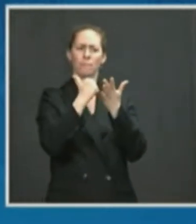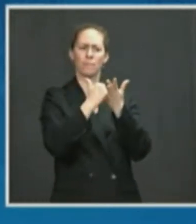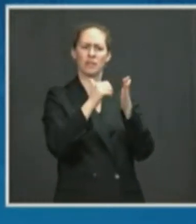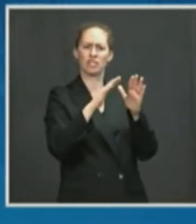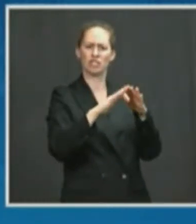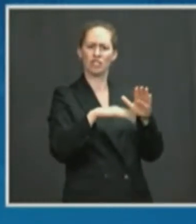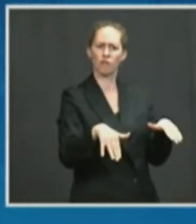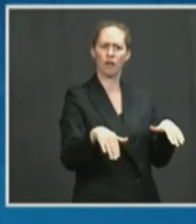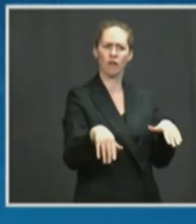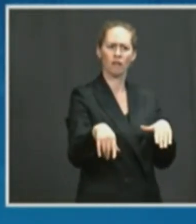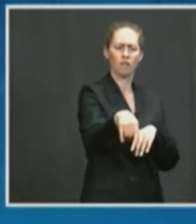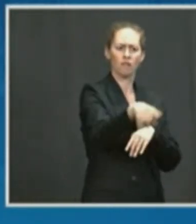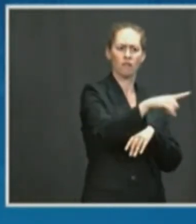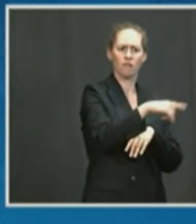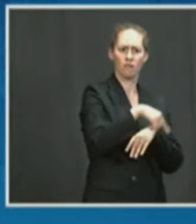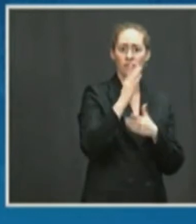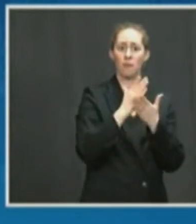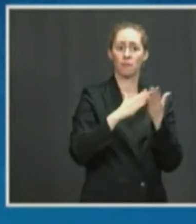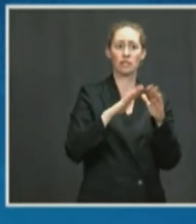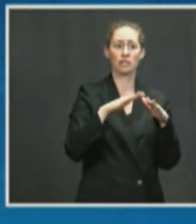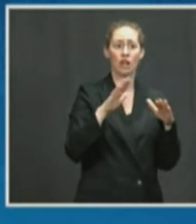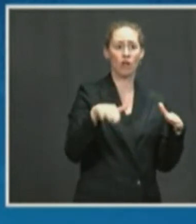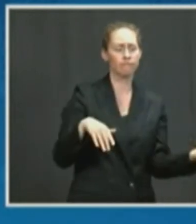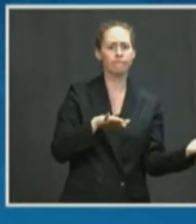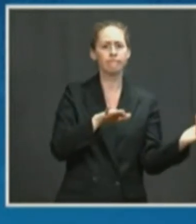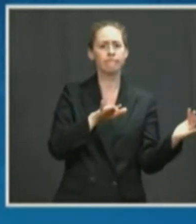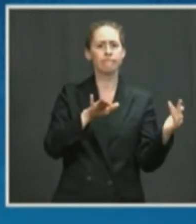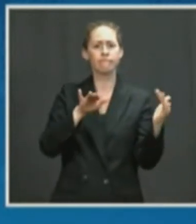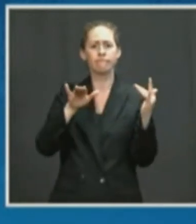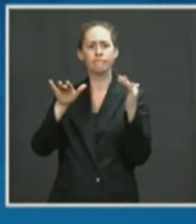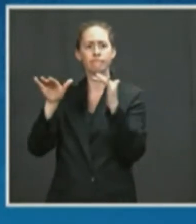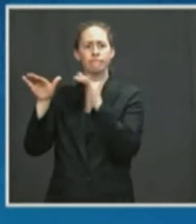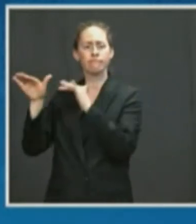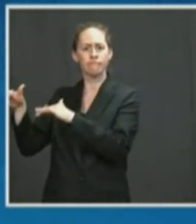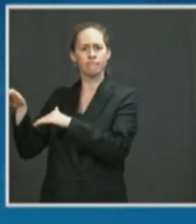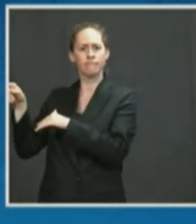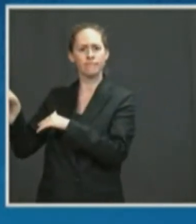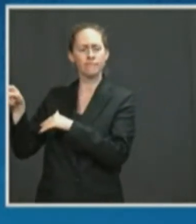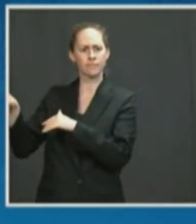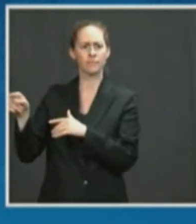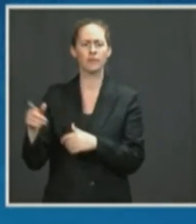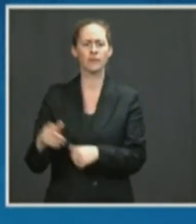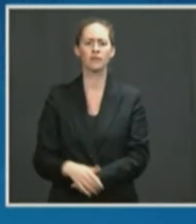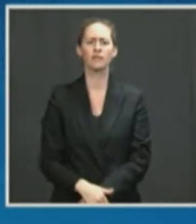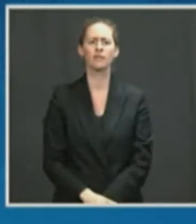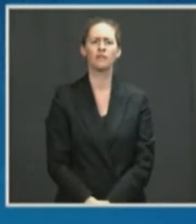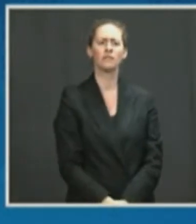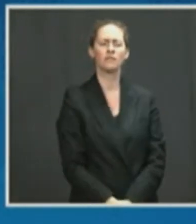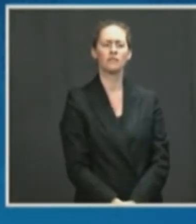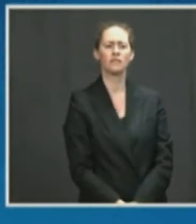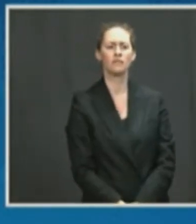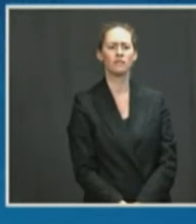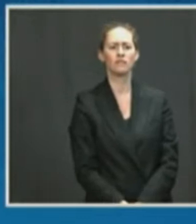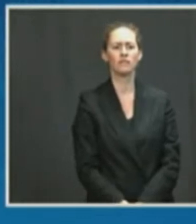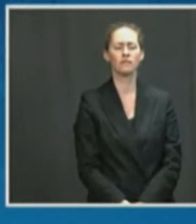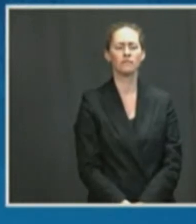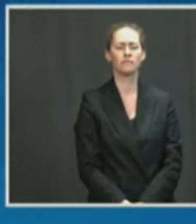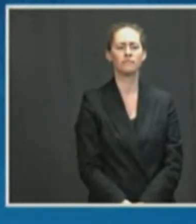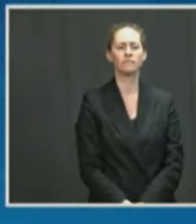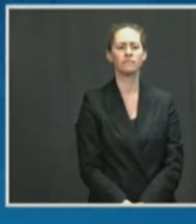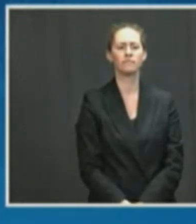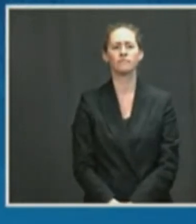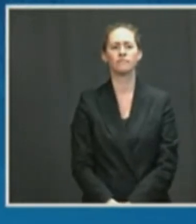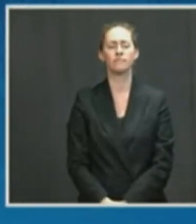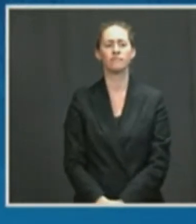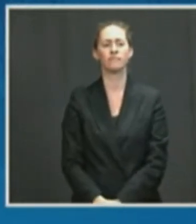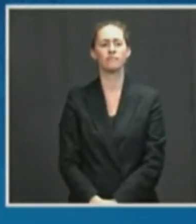States, not only to make money and send it, but also to give them financial